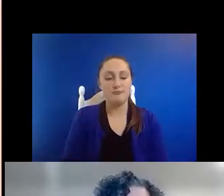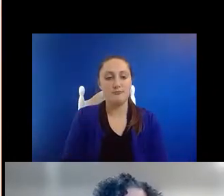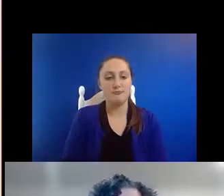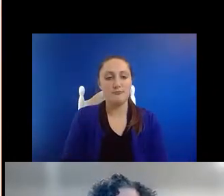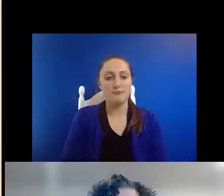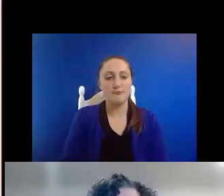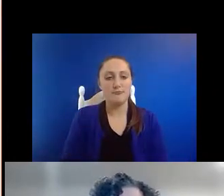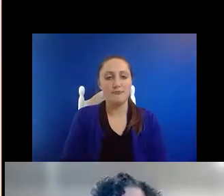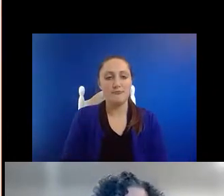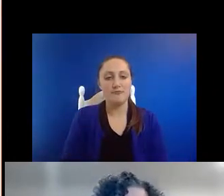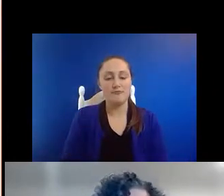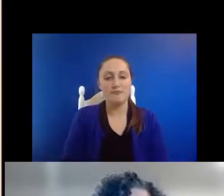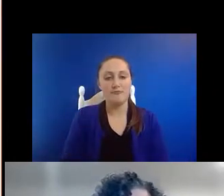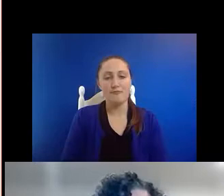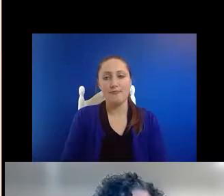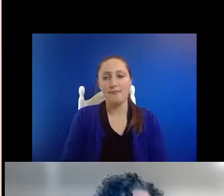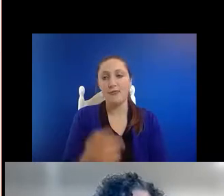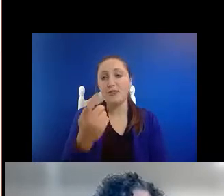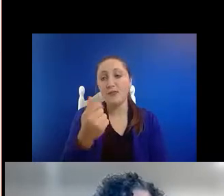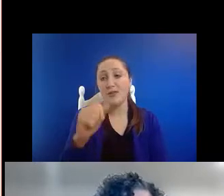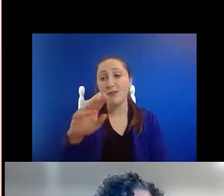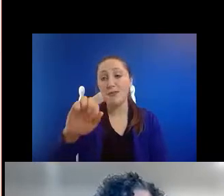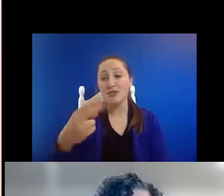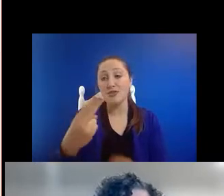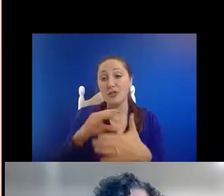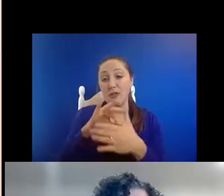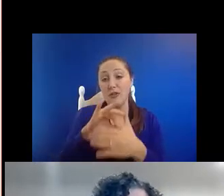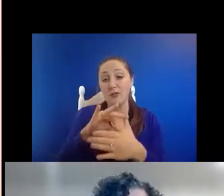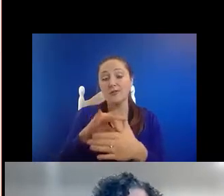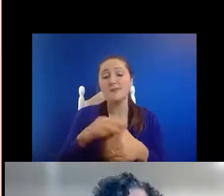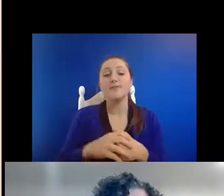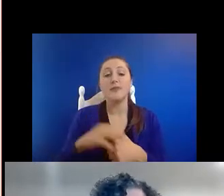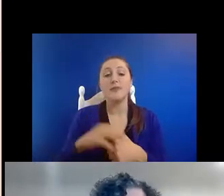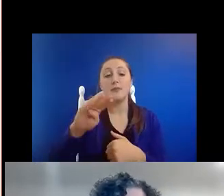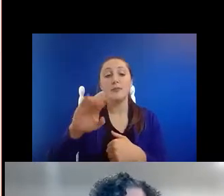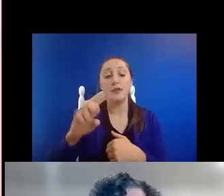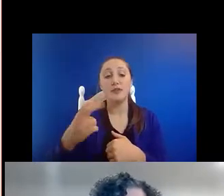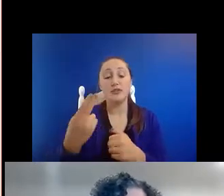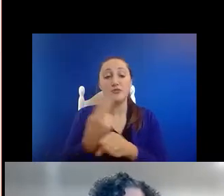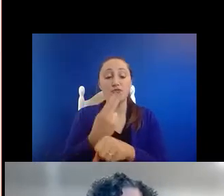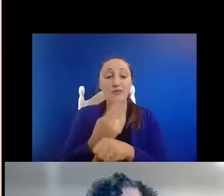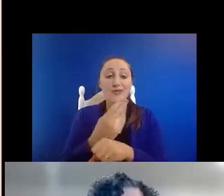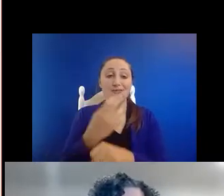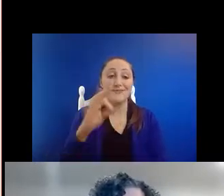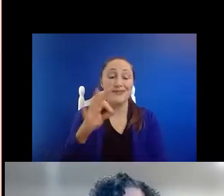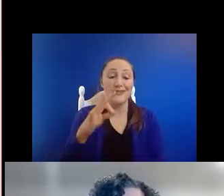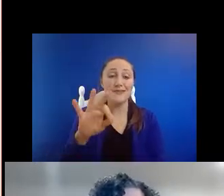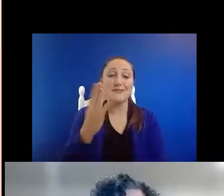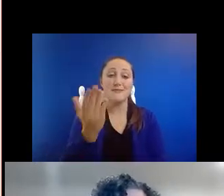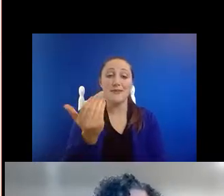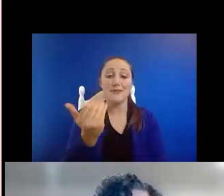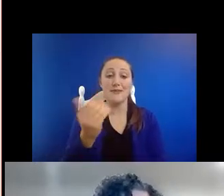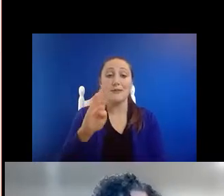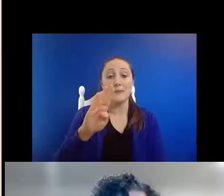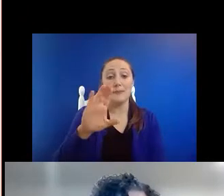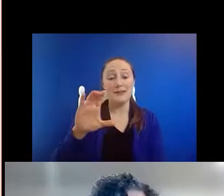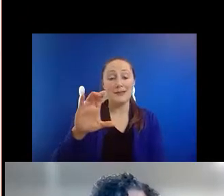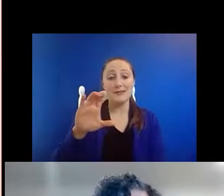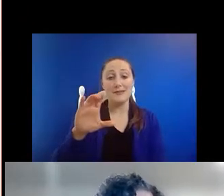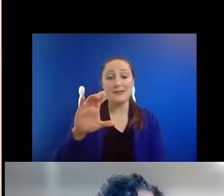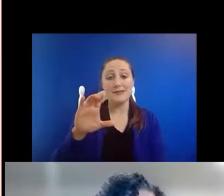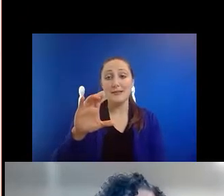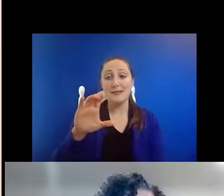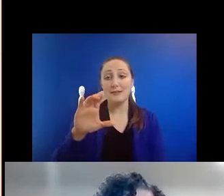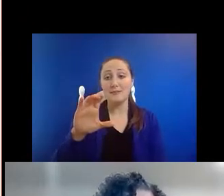just to give you a little bit of the Michigan context, Michigan uses a 1915 BC combination authority